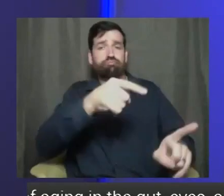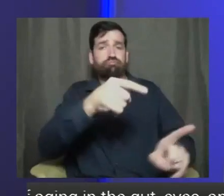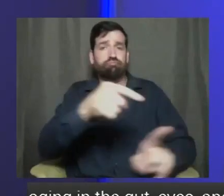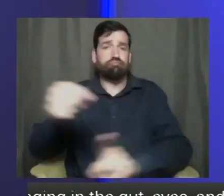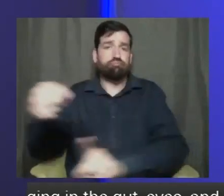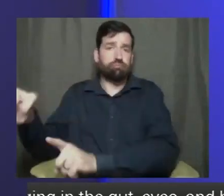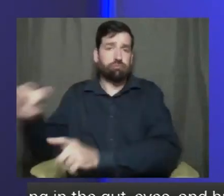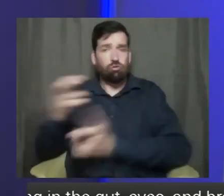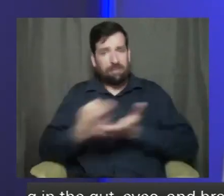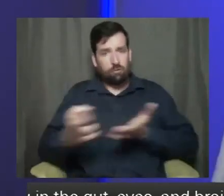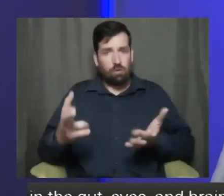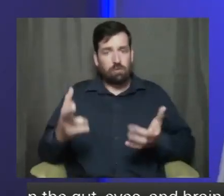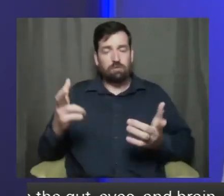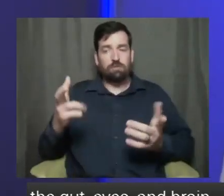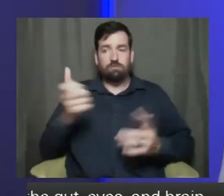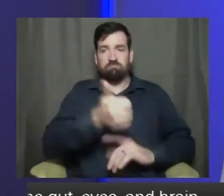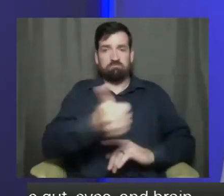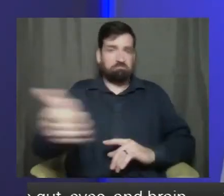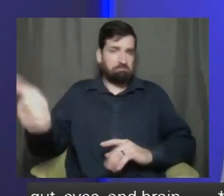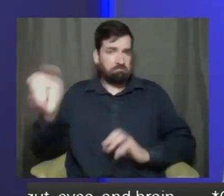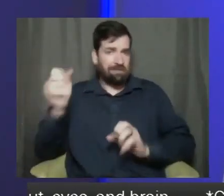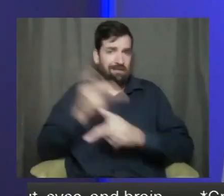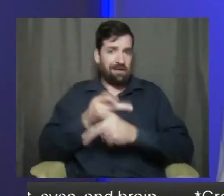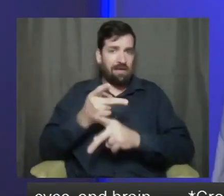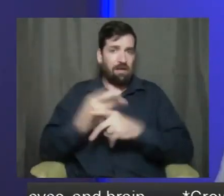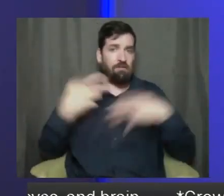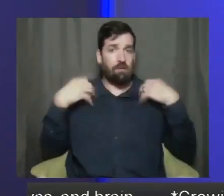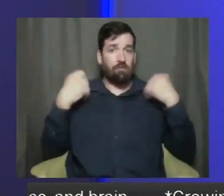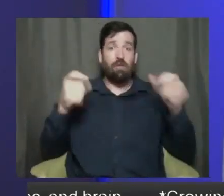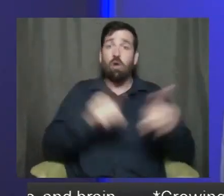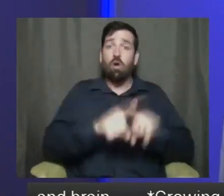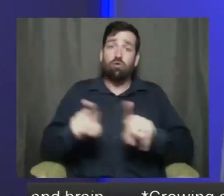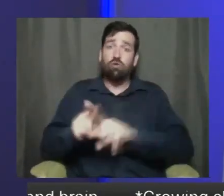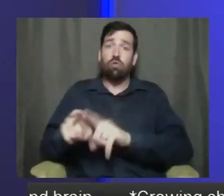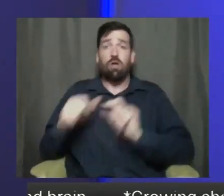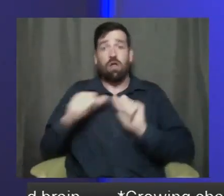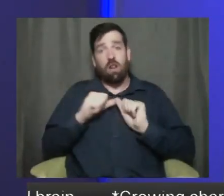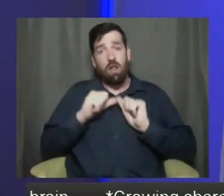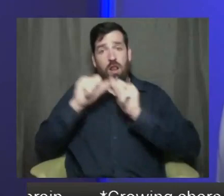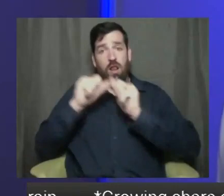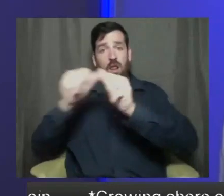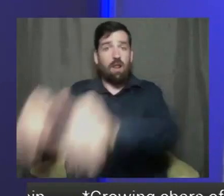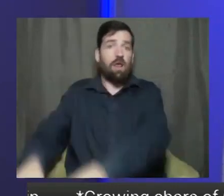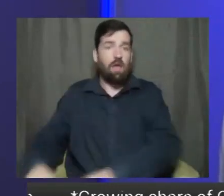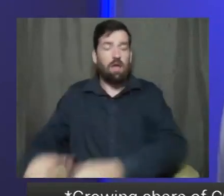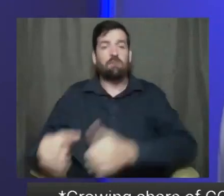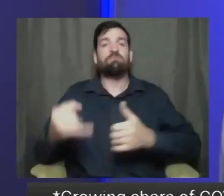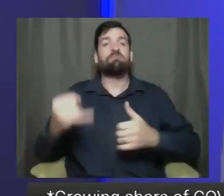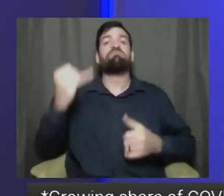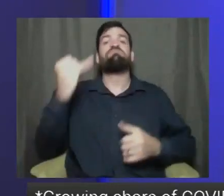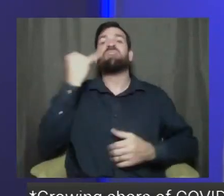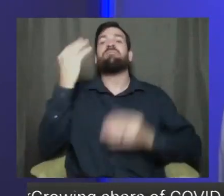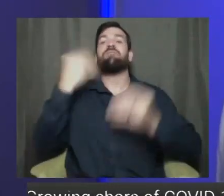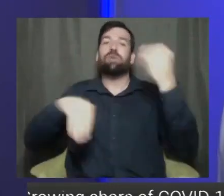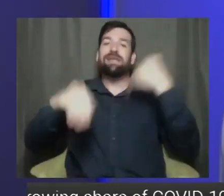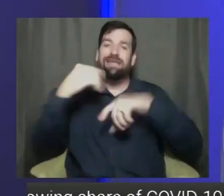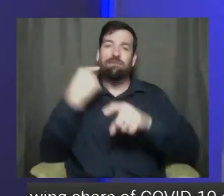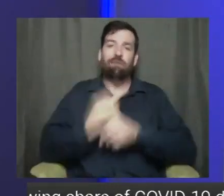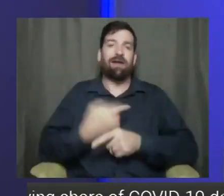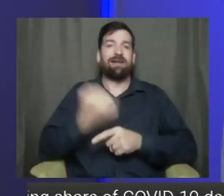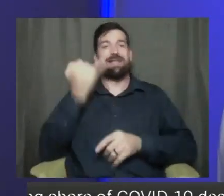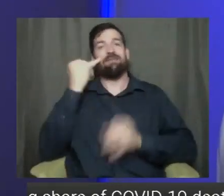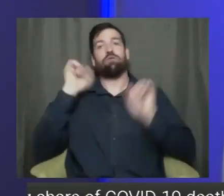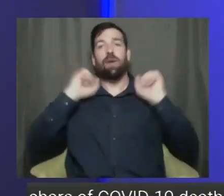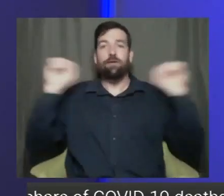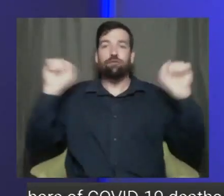take care of their health, and also talk about the longevity of this. What do you do if you eat right, if you exercise, if you don't smoke,